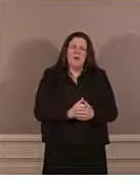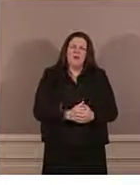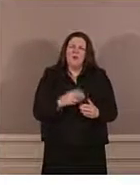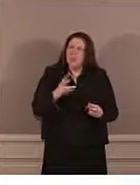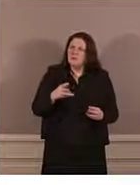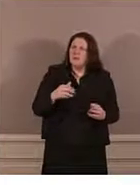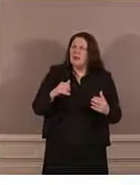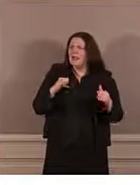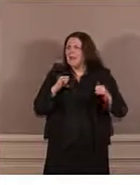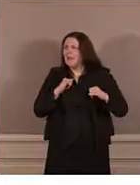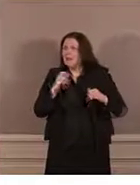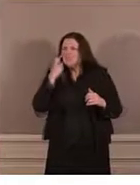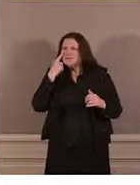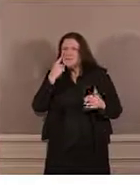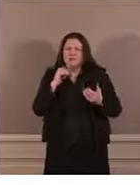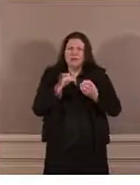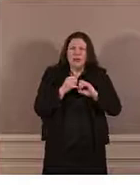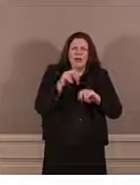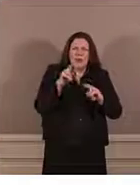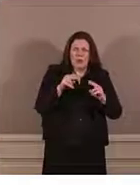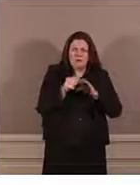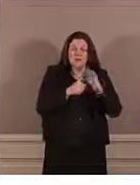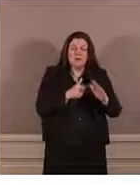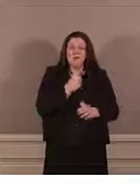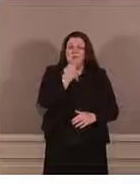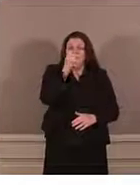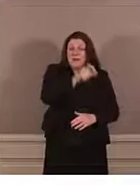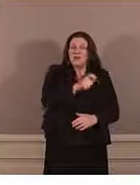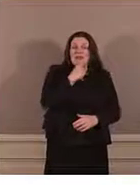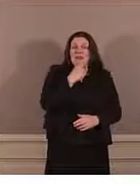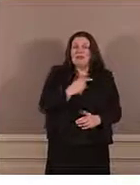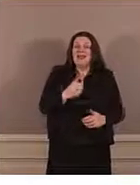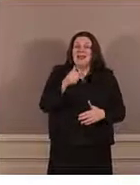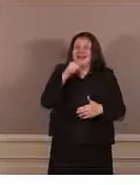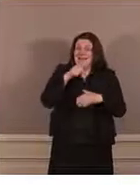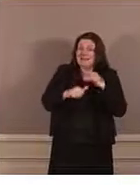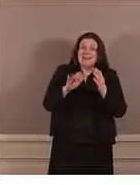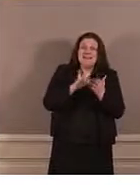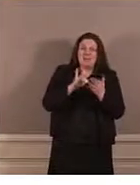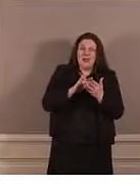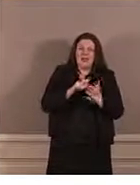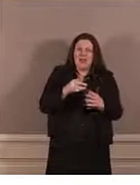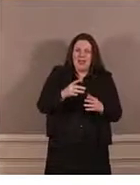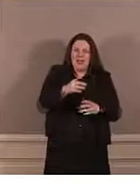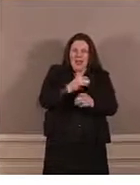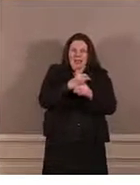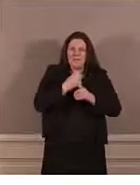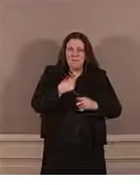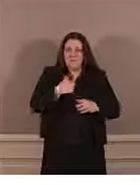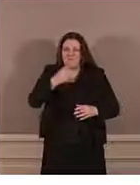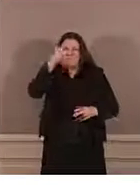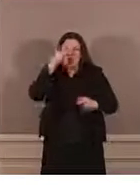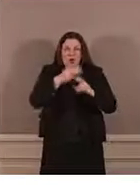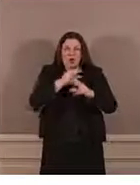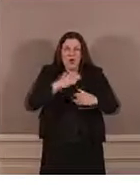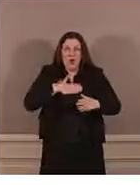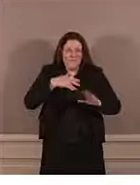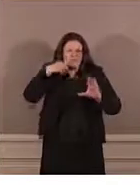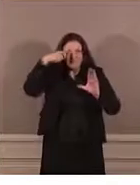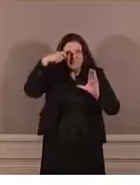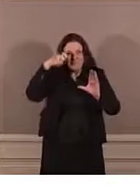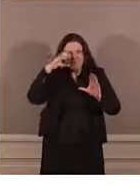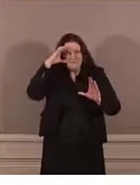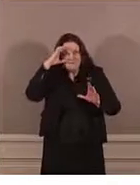new experiences, one service user said to us, "The day centre has helped me discover my love for movie making. I've always